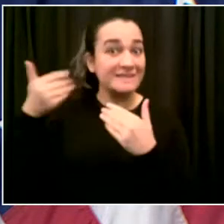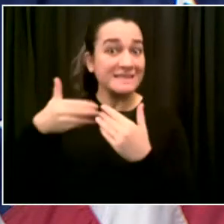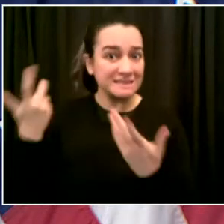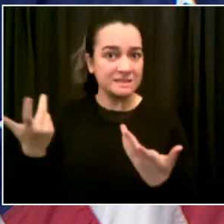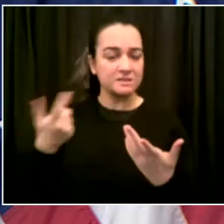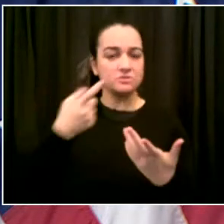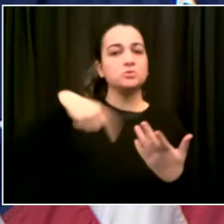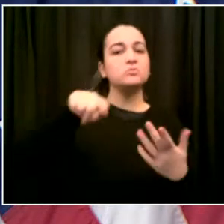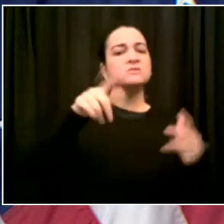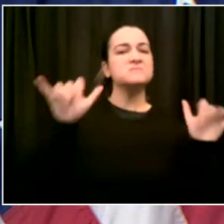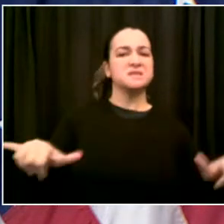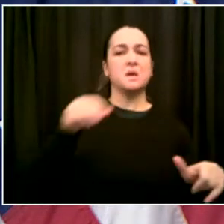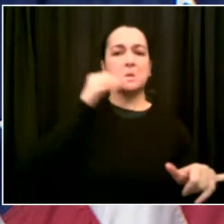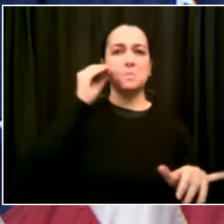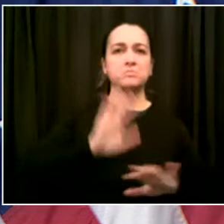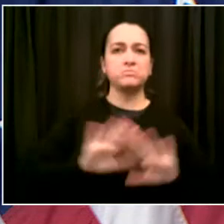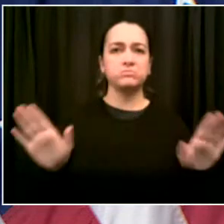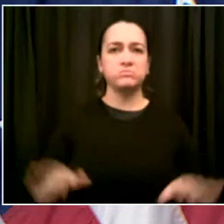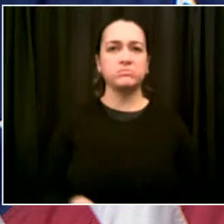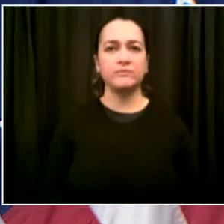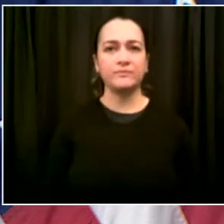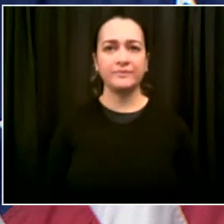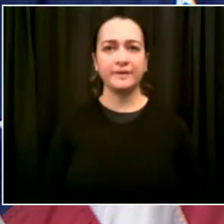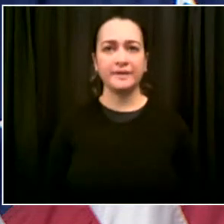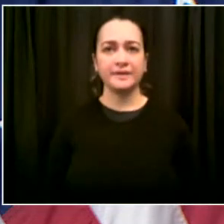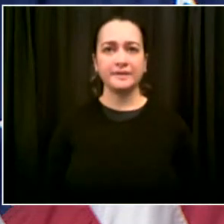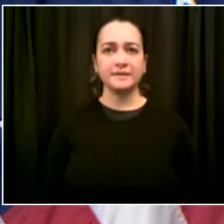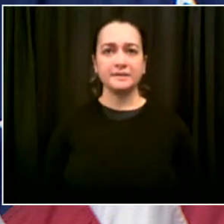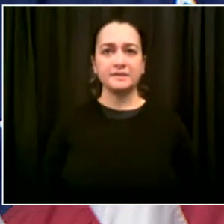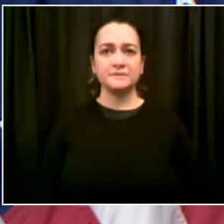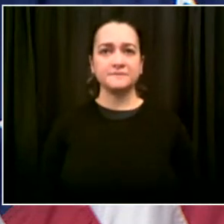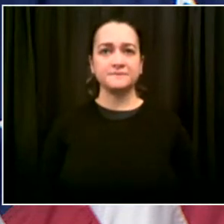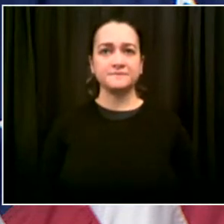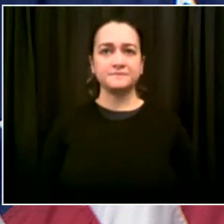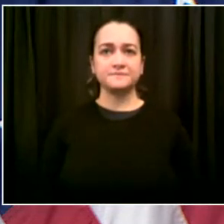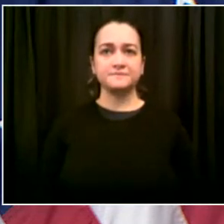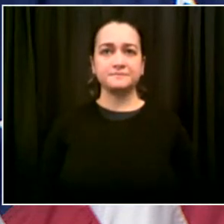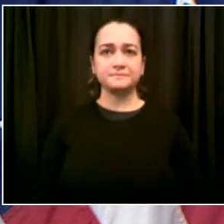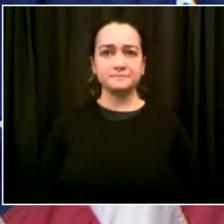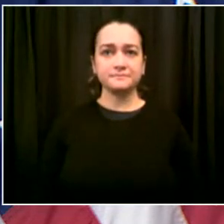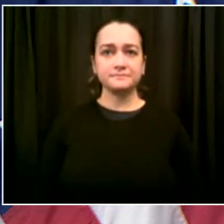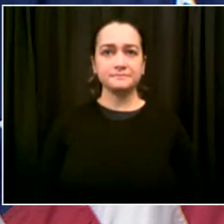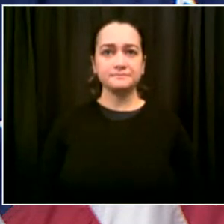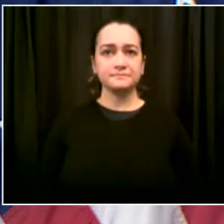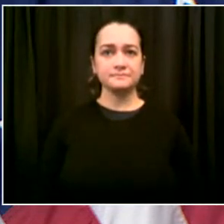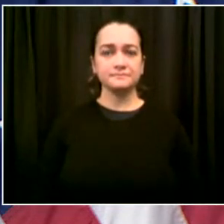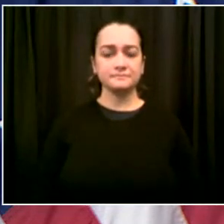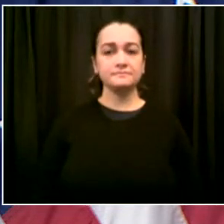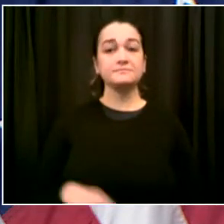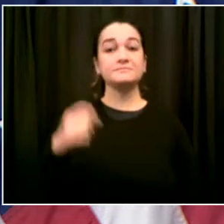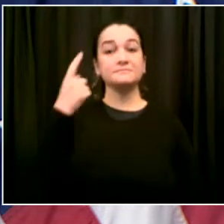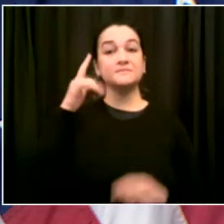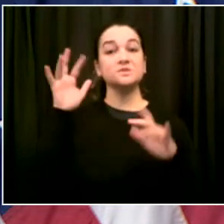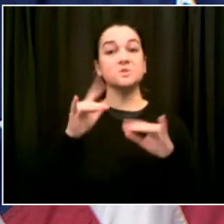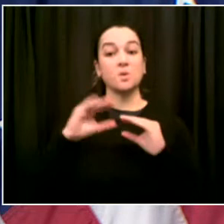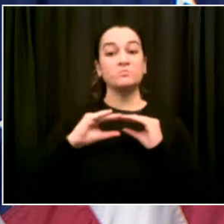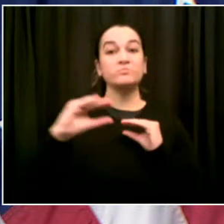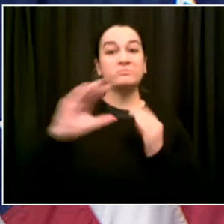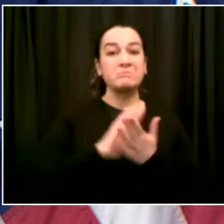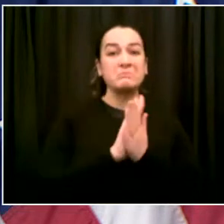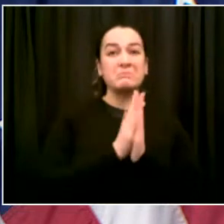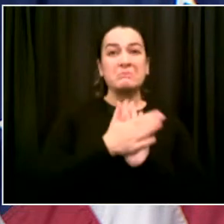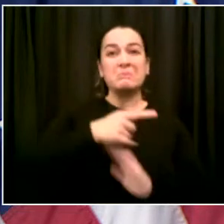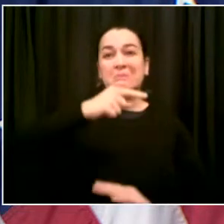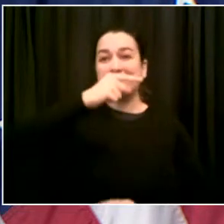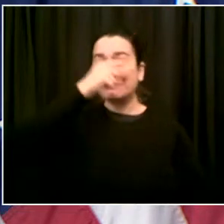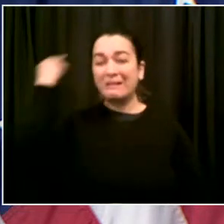there. We are going to come on a slow, methodical approach to hit every street in the city multiple times. I cannot stress that enough. It